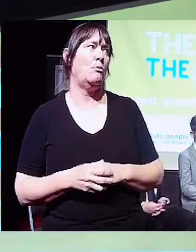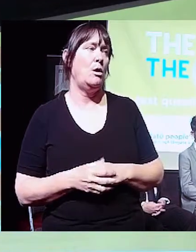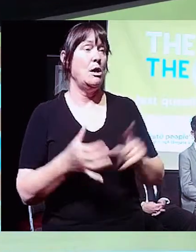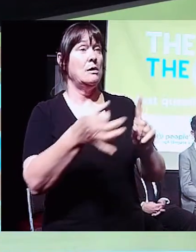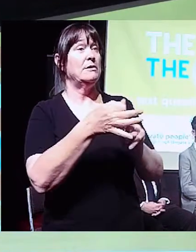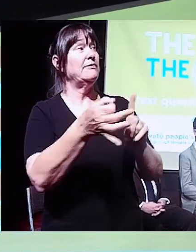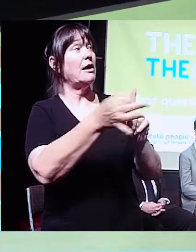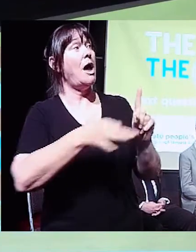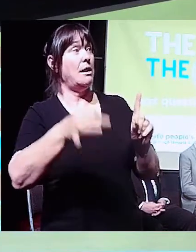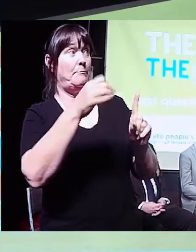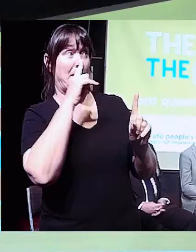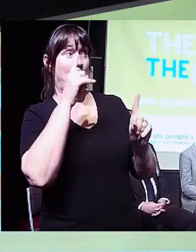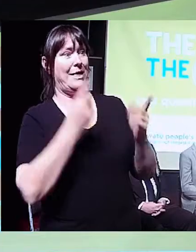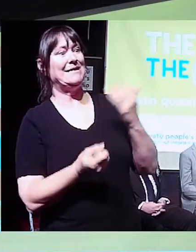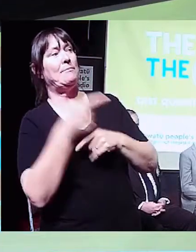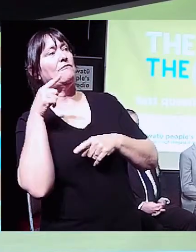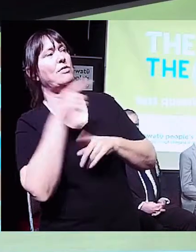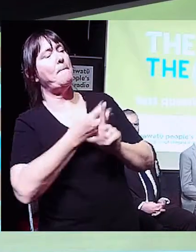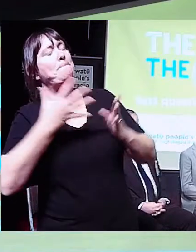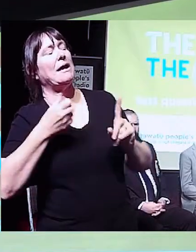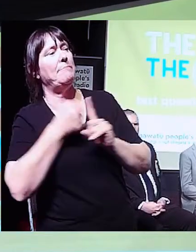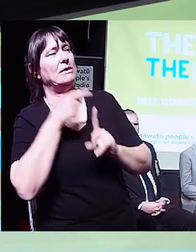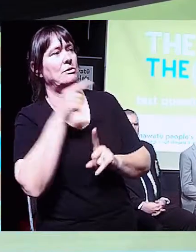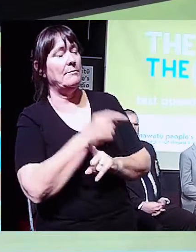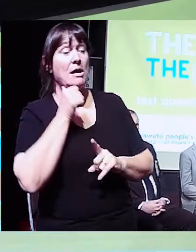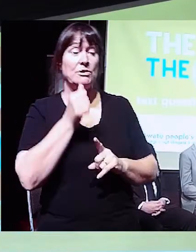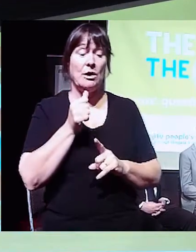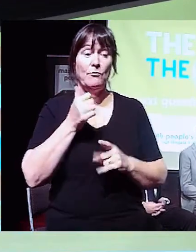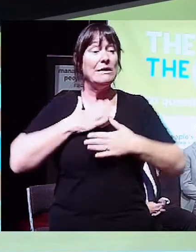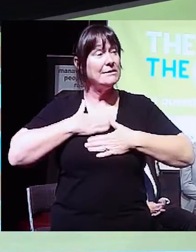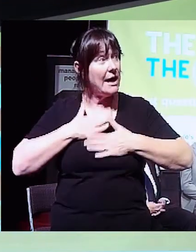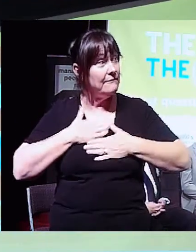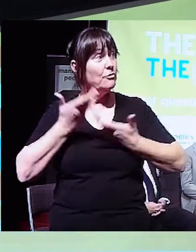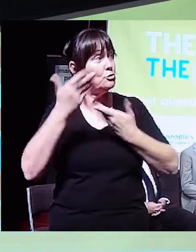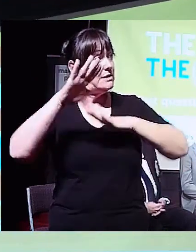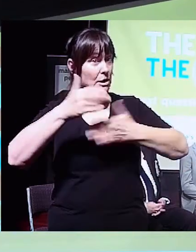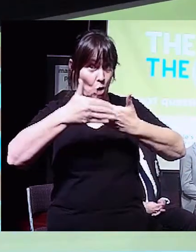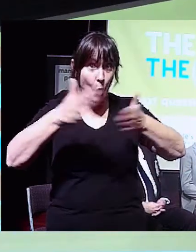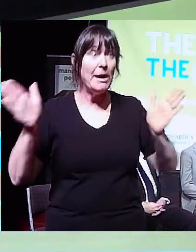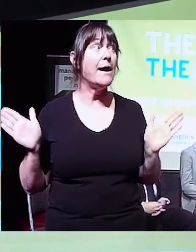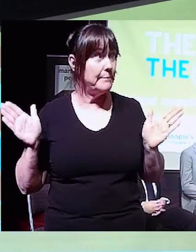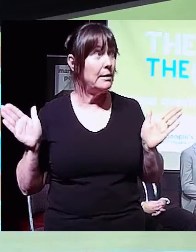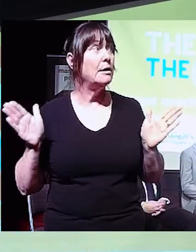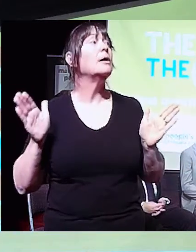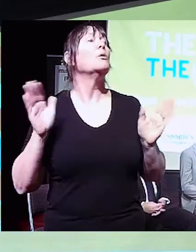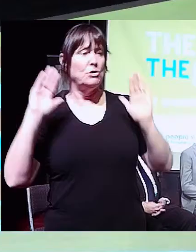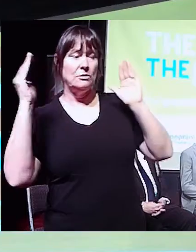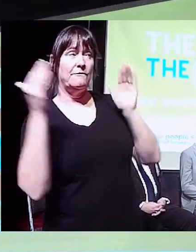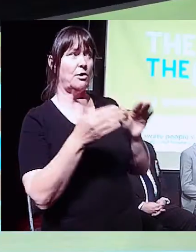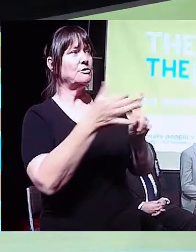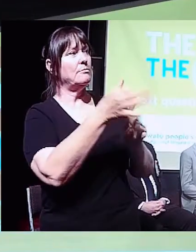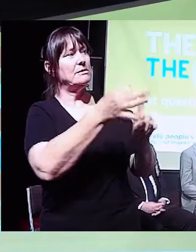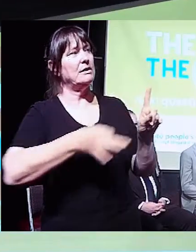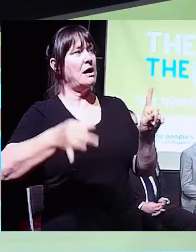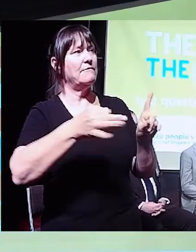of climate change. So if we're going to open up our borders when it's safe, when it's well to do so, we should orientate ourselves to the Pacific